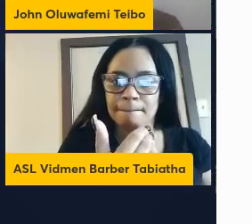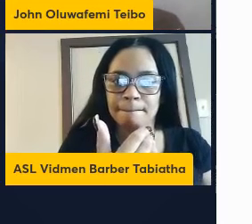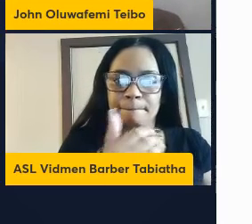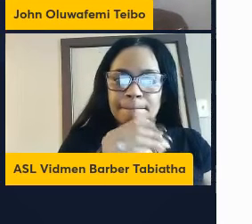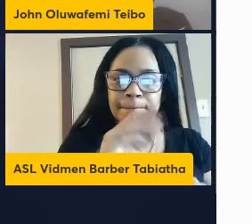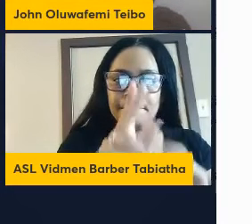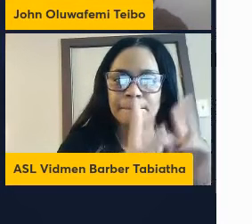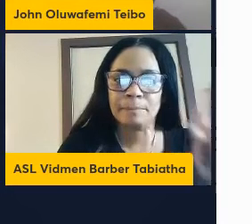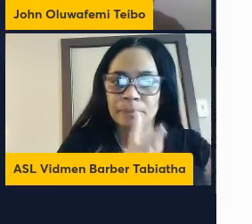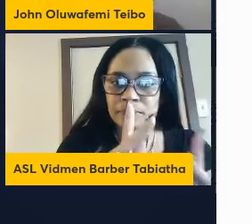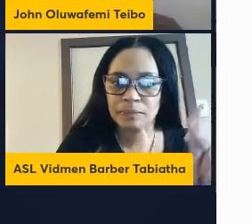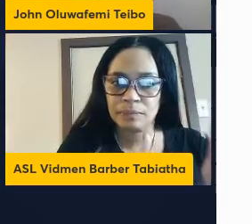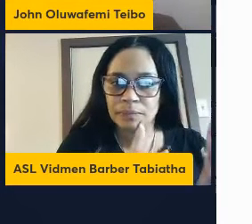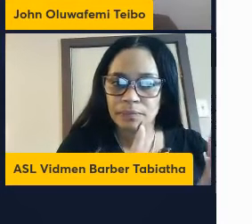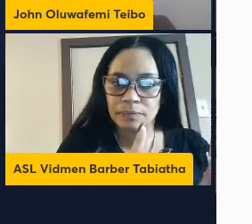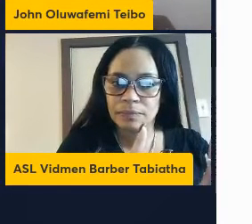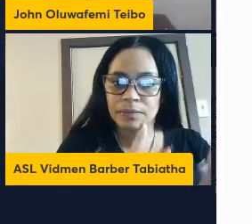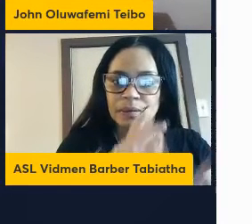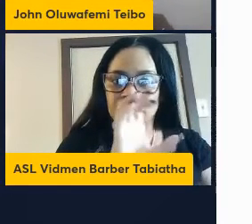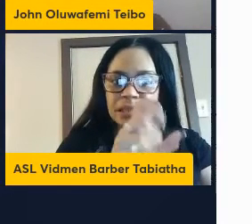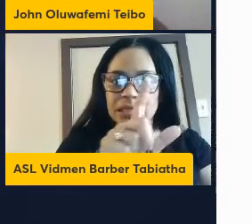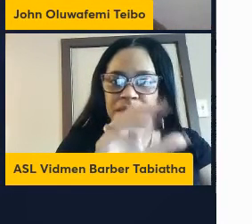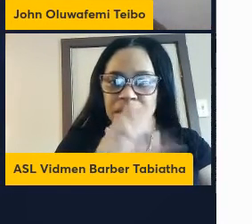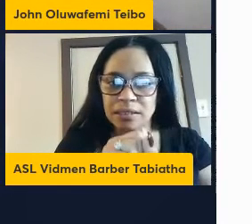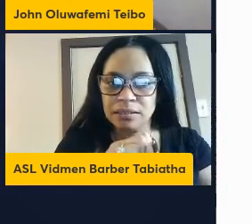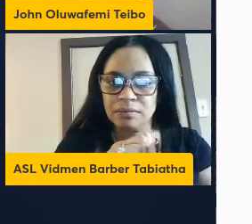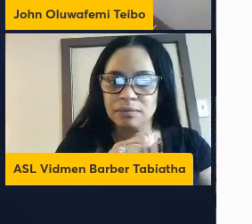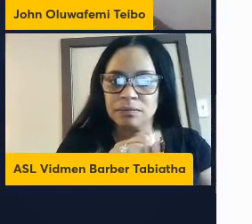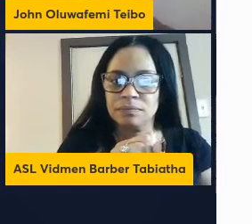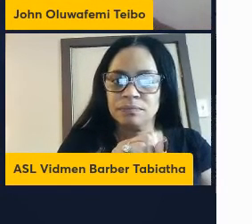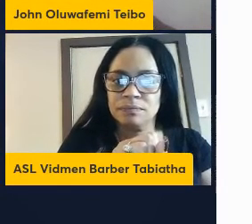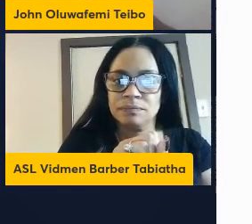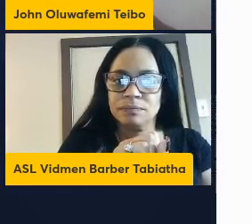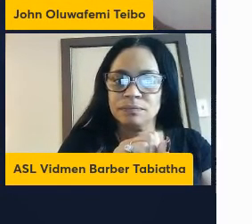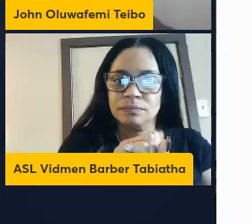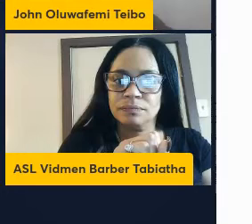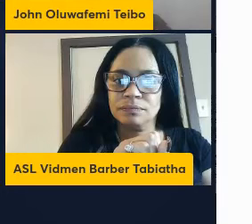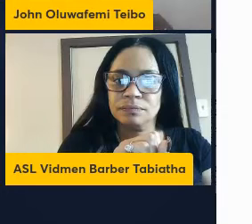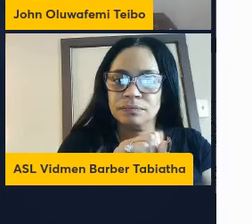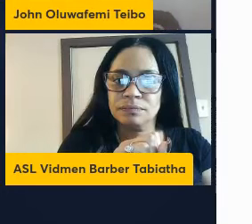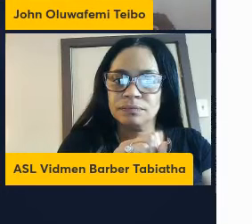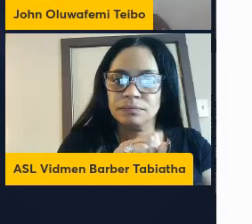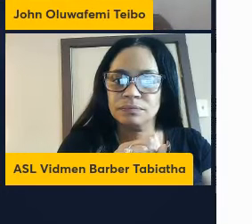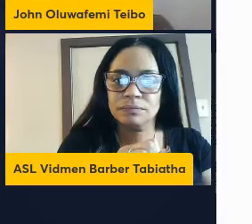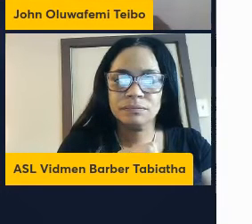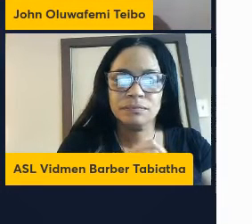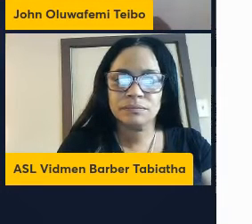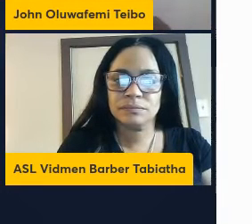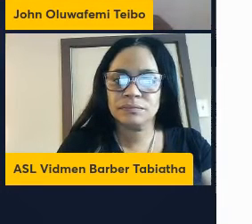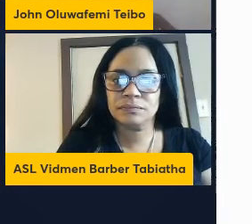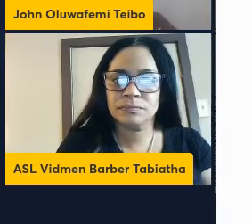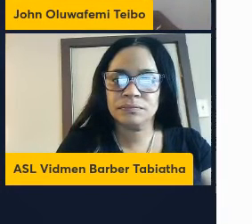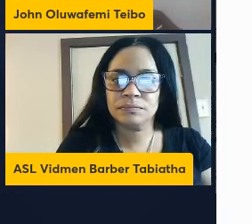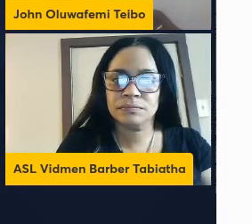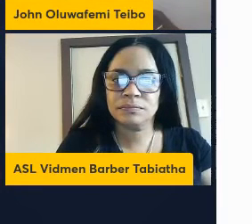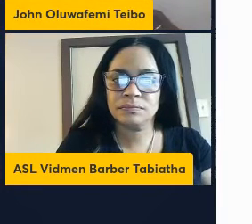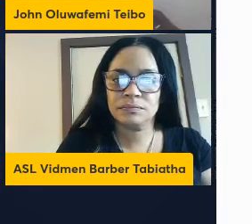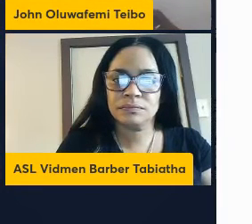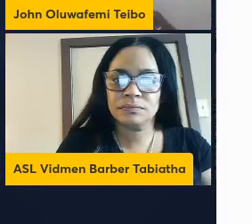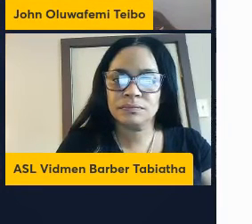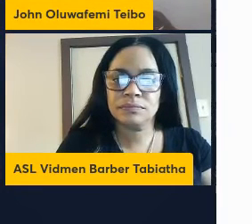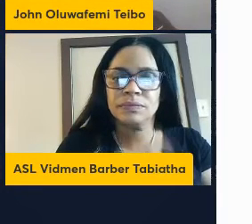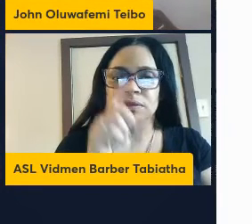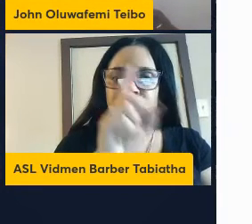protein, as well as squamous cell antigen, recognized by T cell, was upregulated and these proteins plays a role in